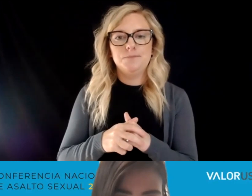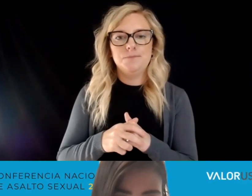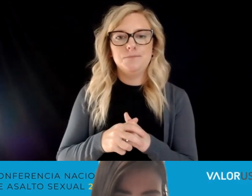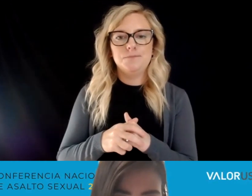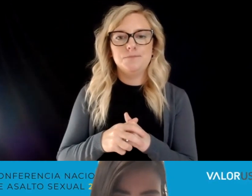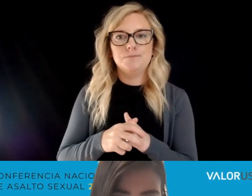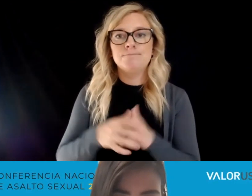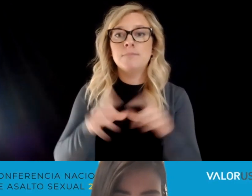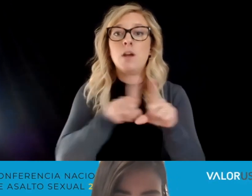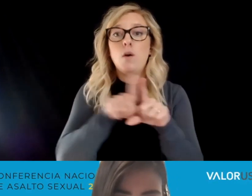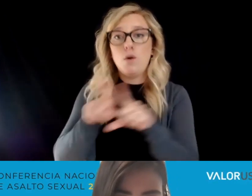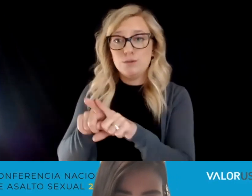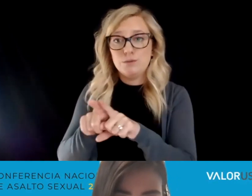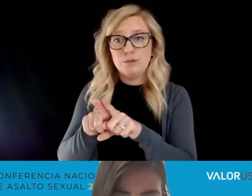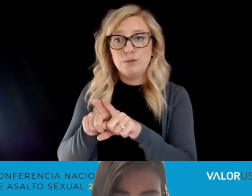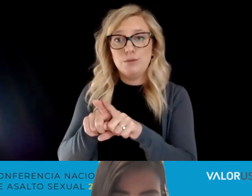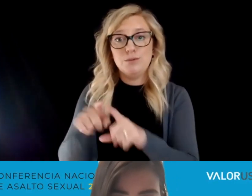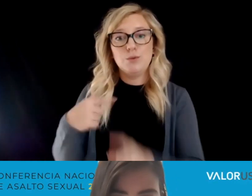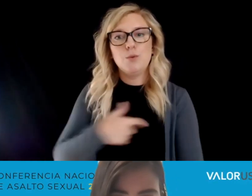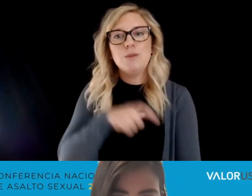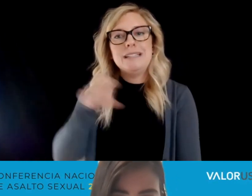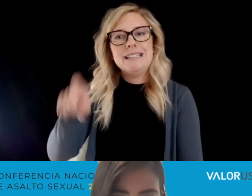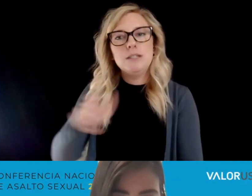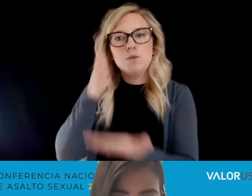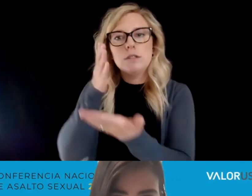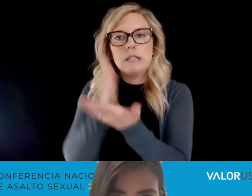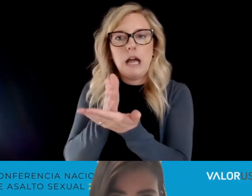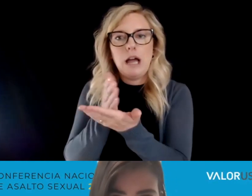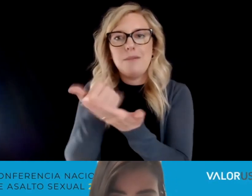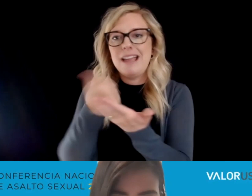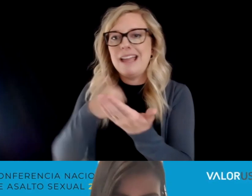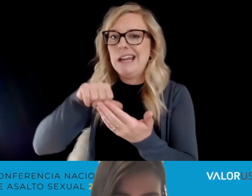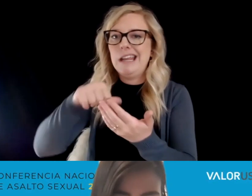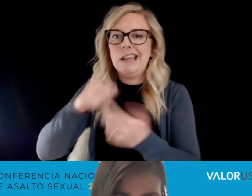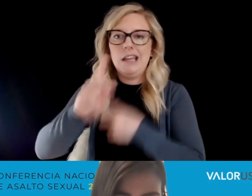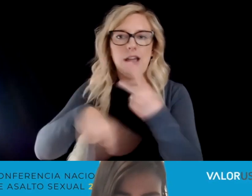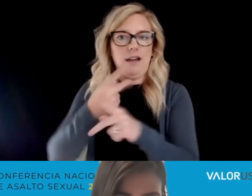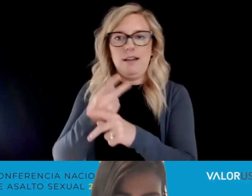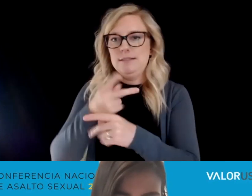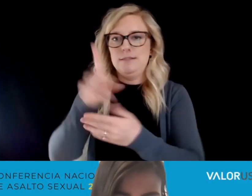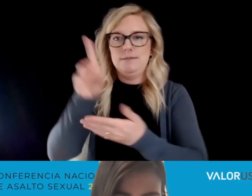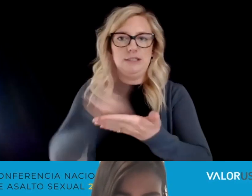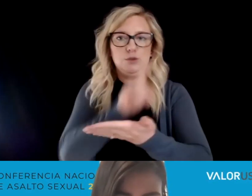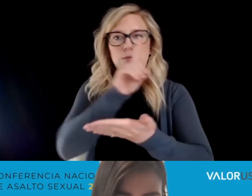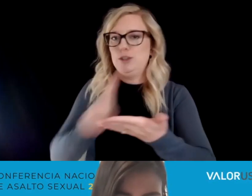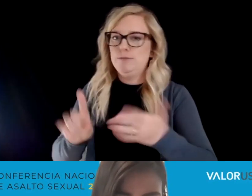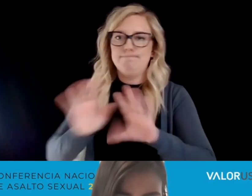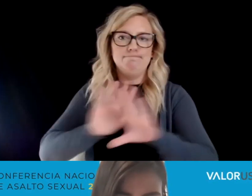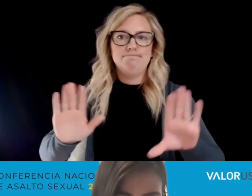And also, we need to stop any kind of discrimination that cannot be allowed.